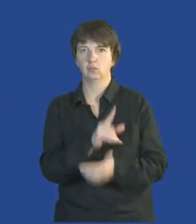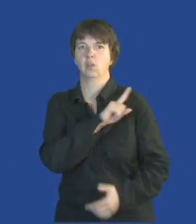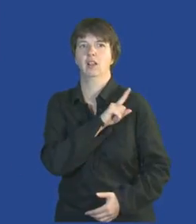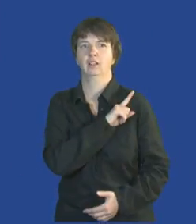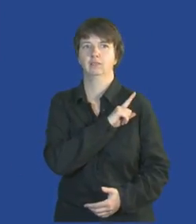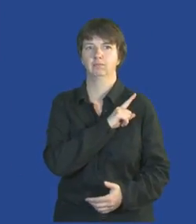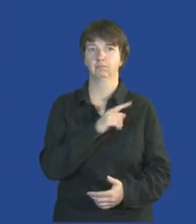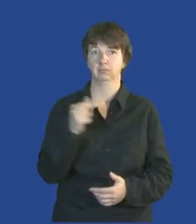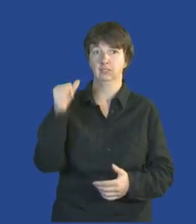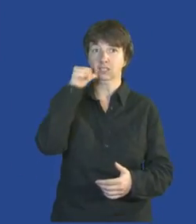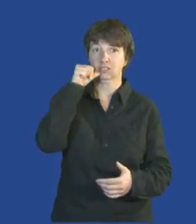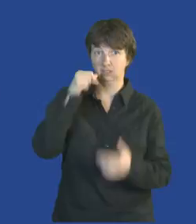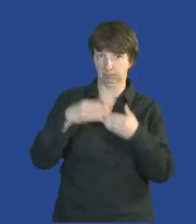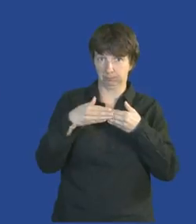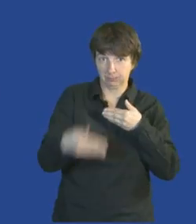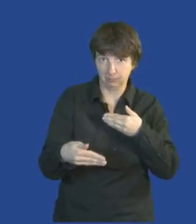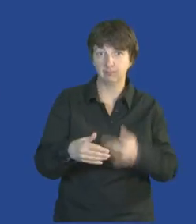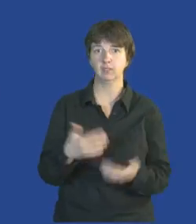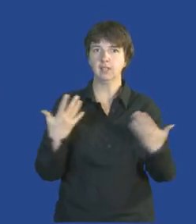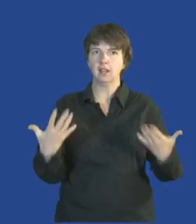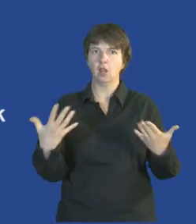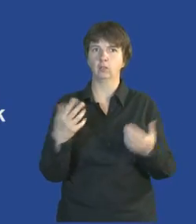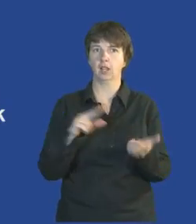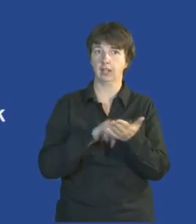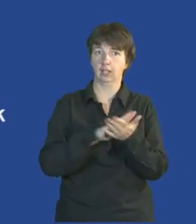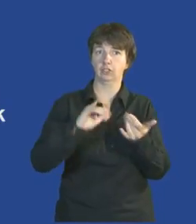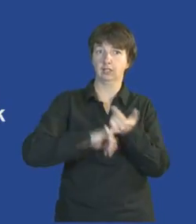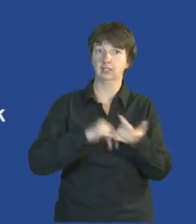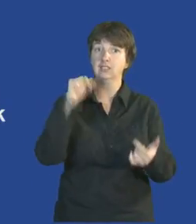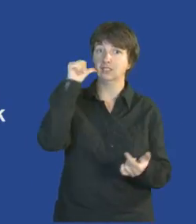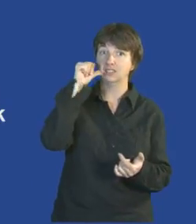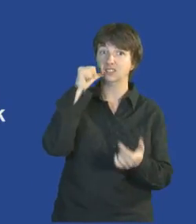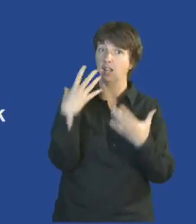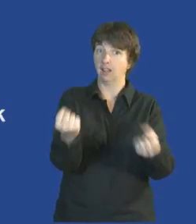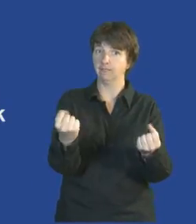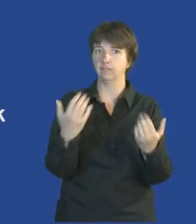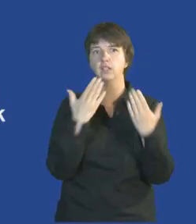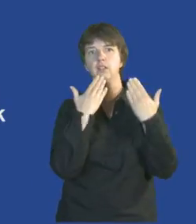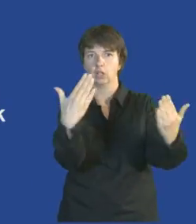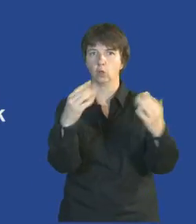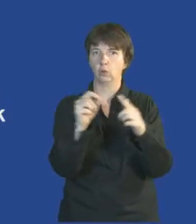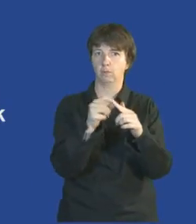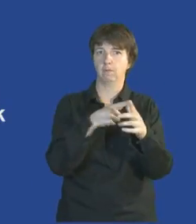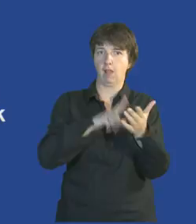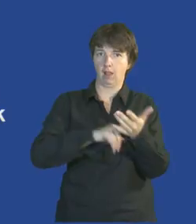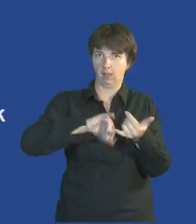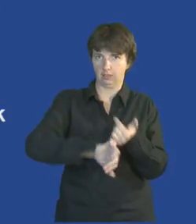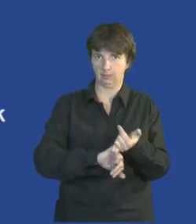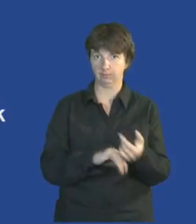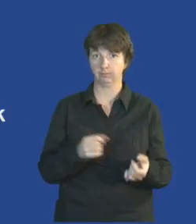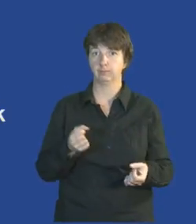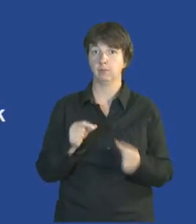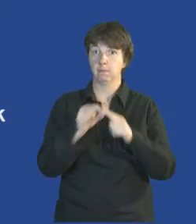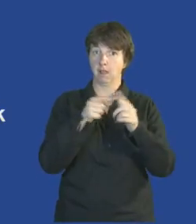glad I did because they got me a dentist in just a couple of months and now I've got an NHS dentist. So thank you pals.